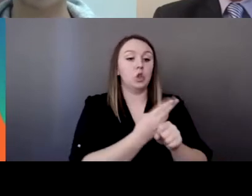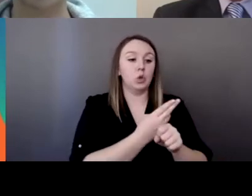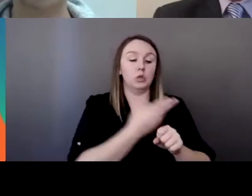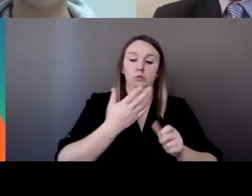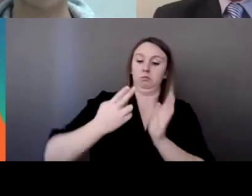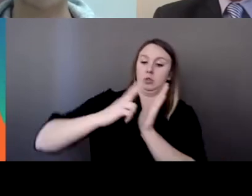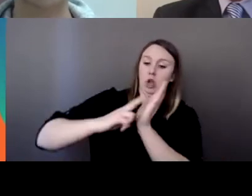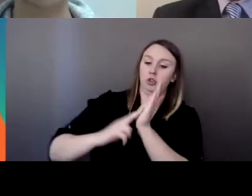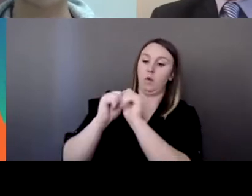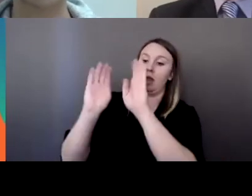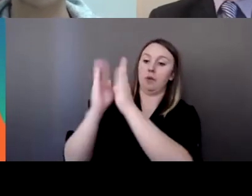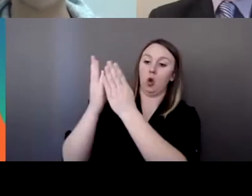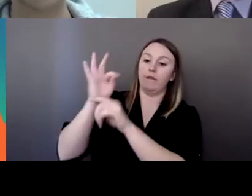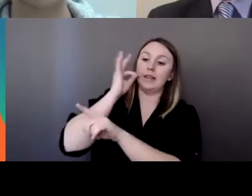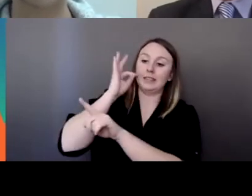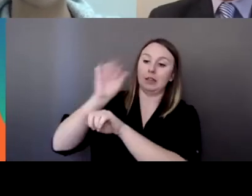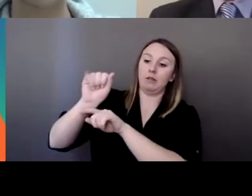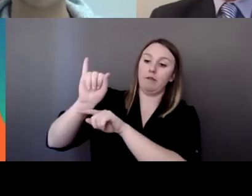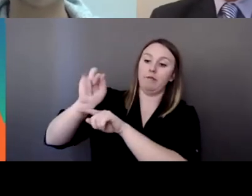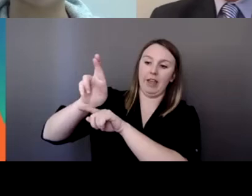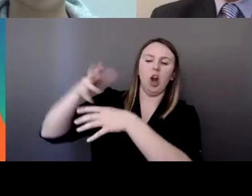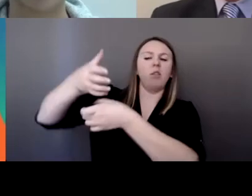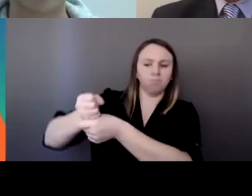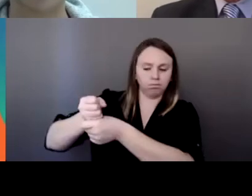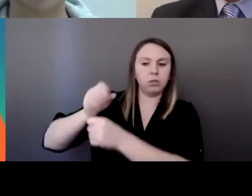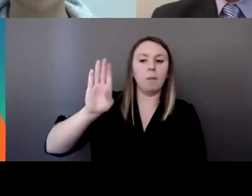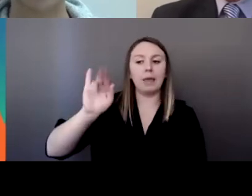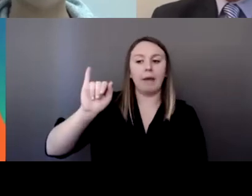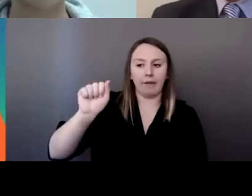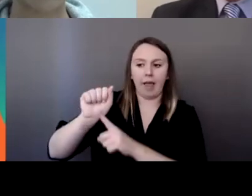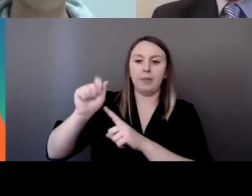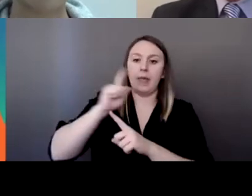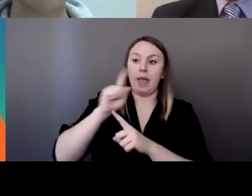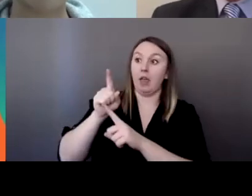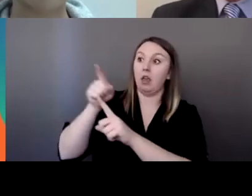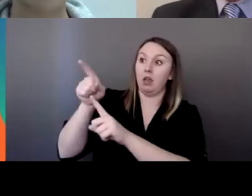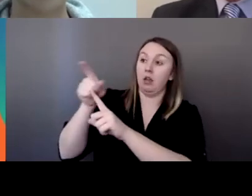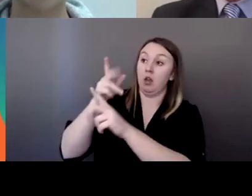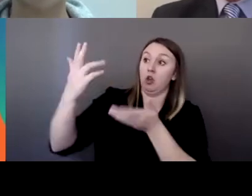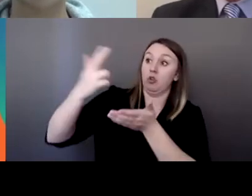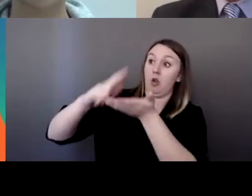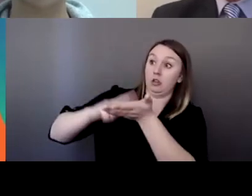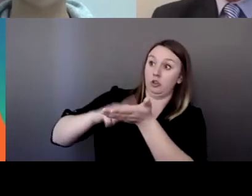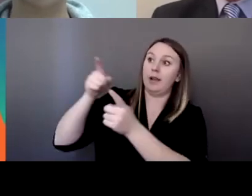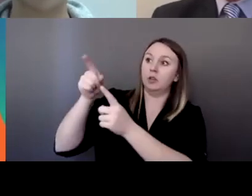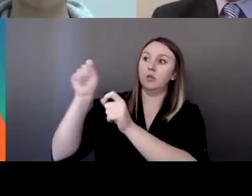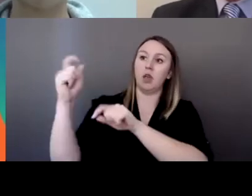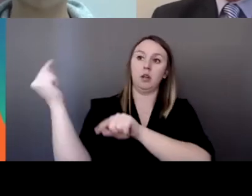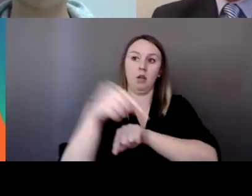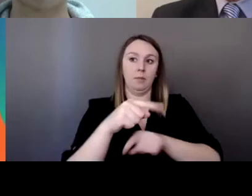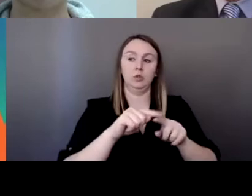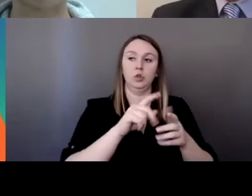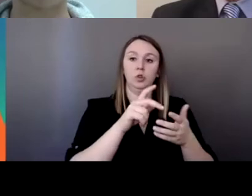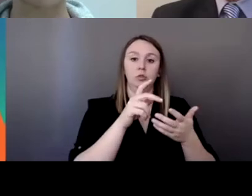Indian Affairs to enforce their laws. So they'll have federal marshals on their reservation versus having their own tribal